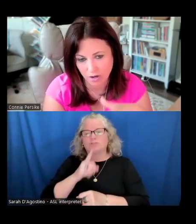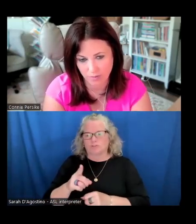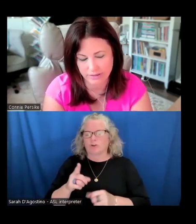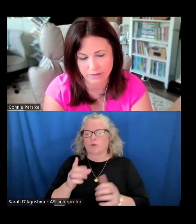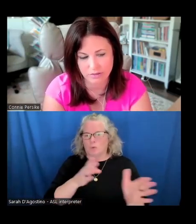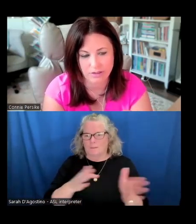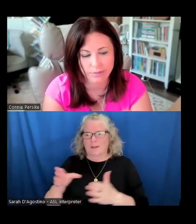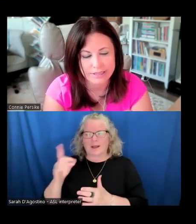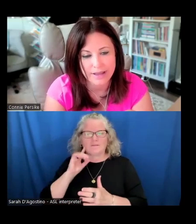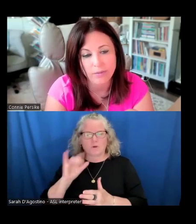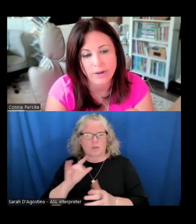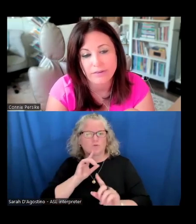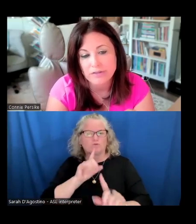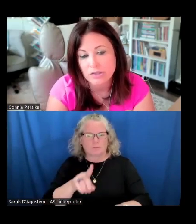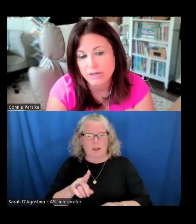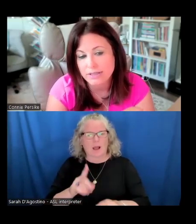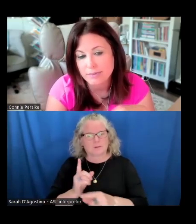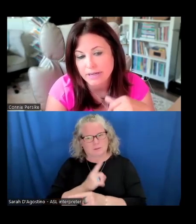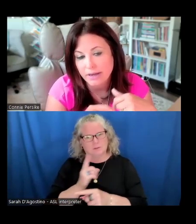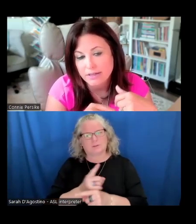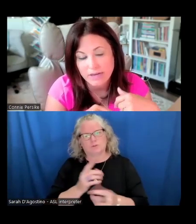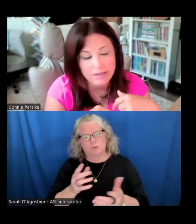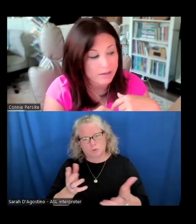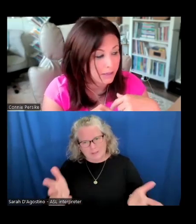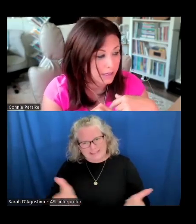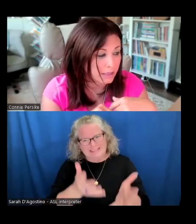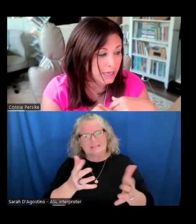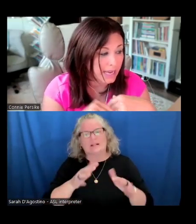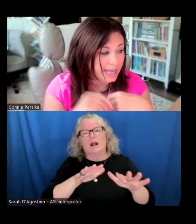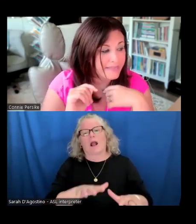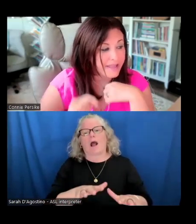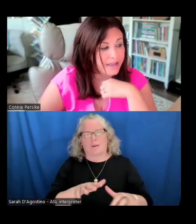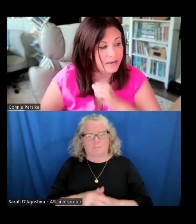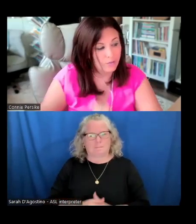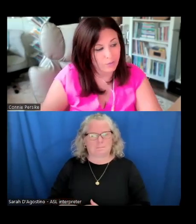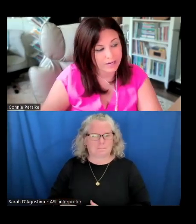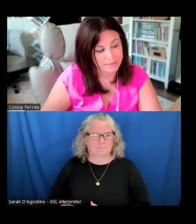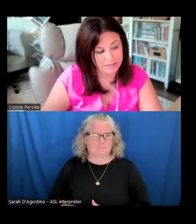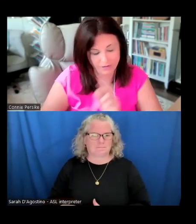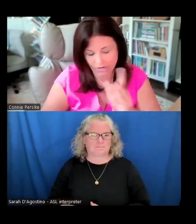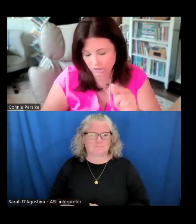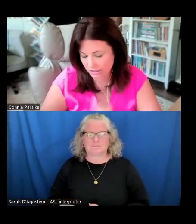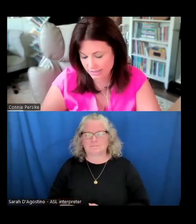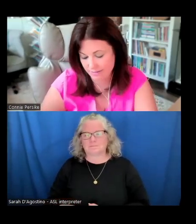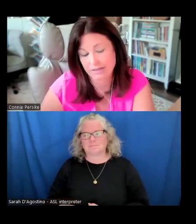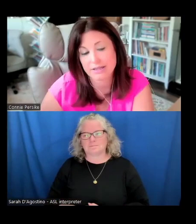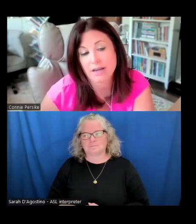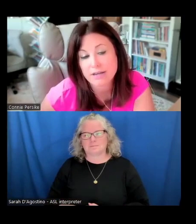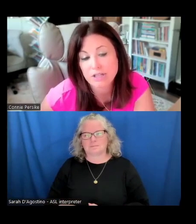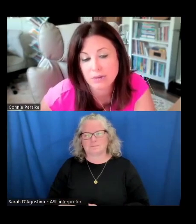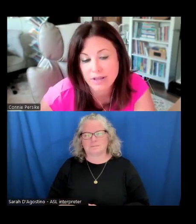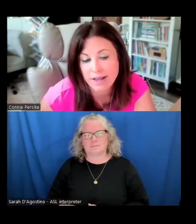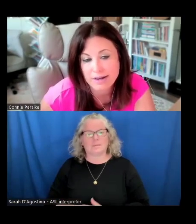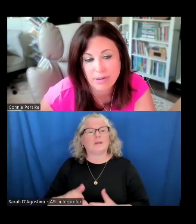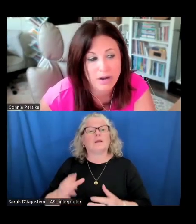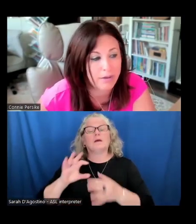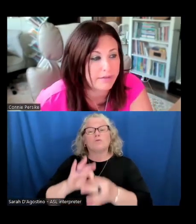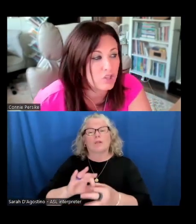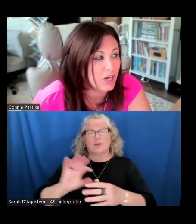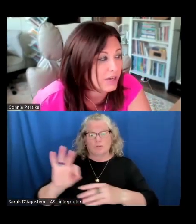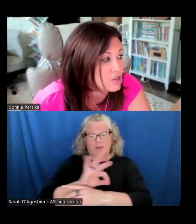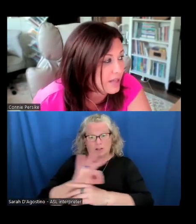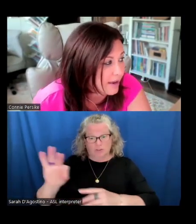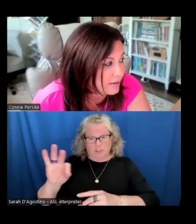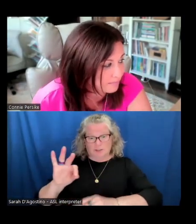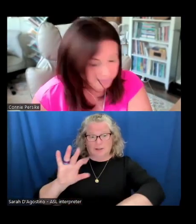that calm the student once that wave of distress has been activated. And then when it comes to functions, I'm going to talk to you a lot about how